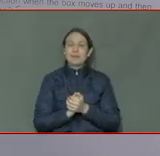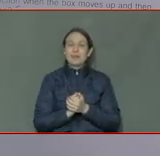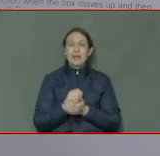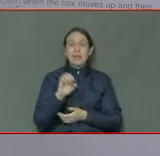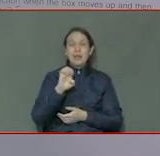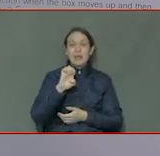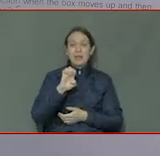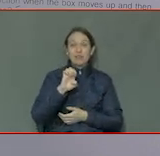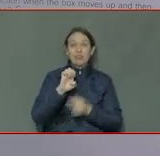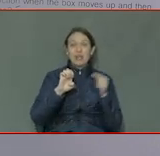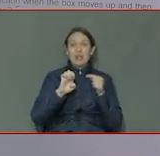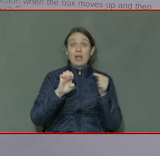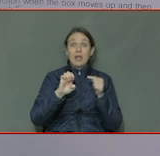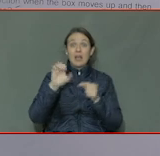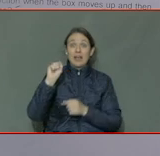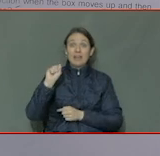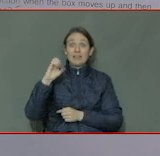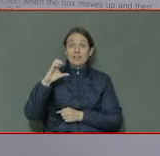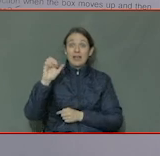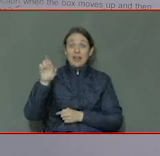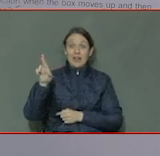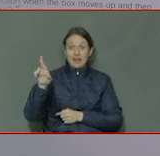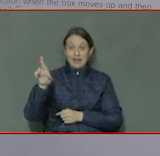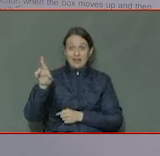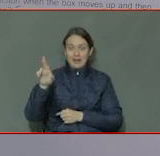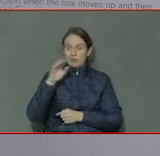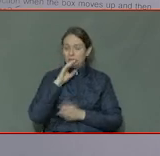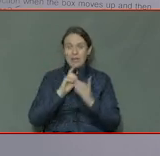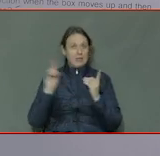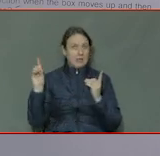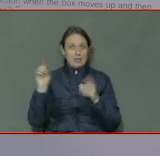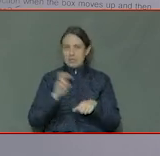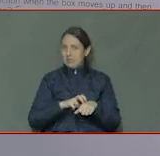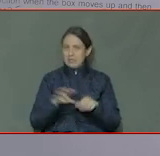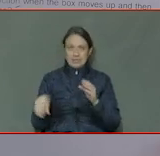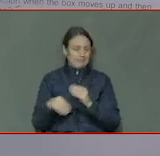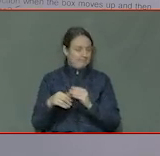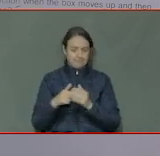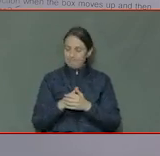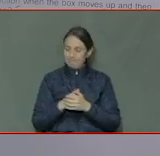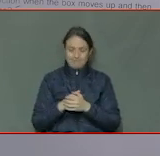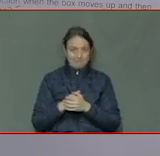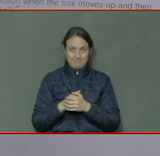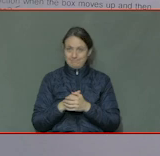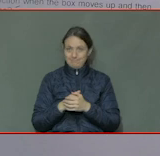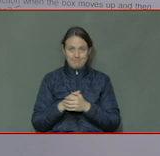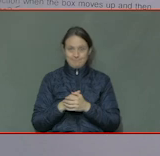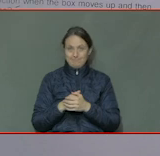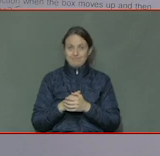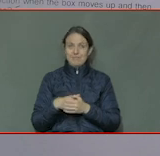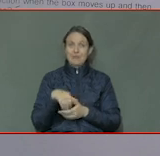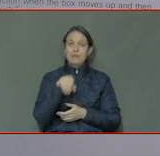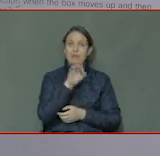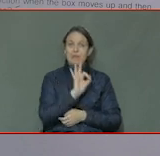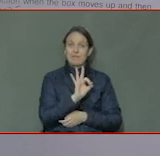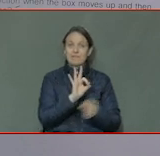is scalar quantities. So no directions. Okay, so the F must